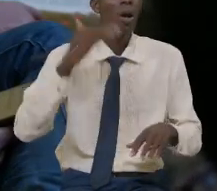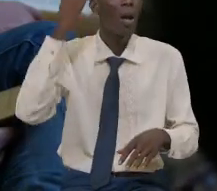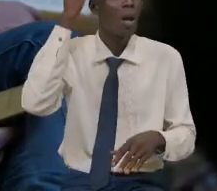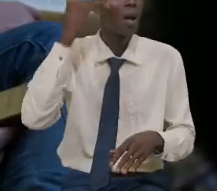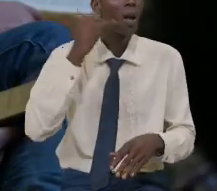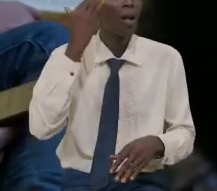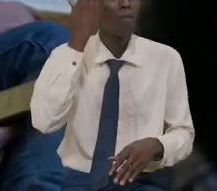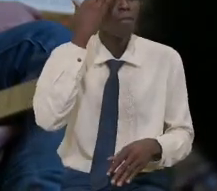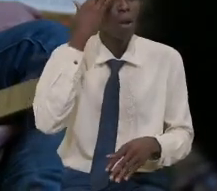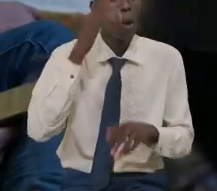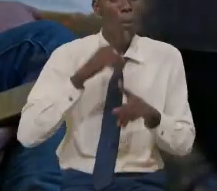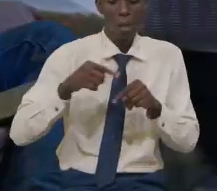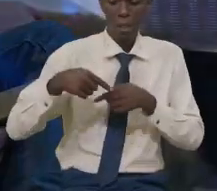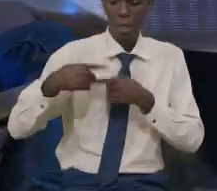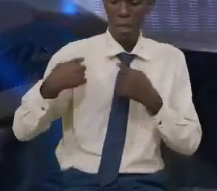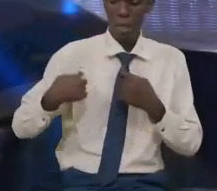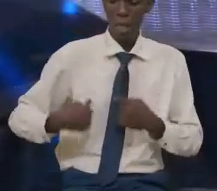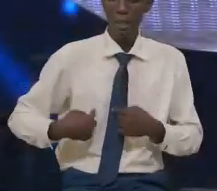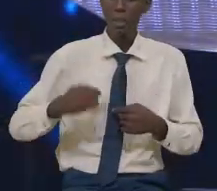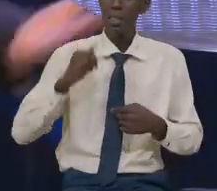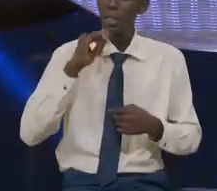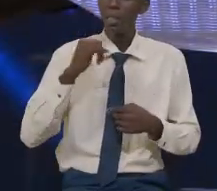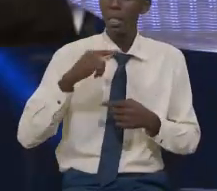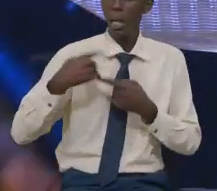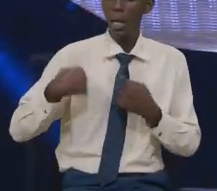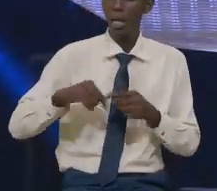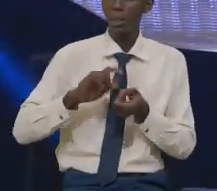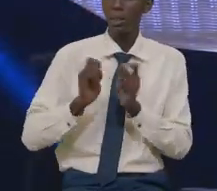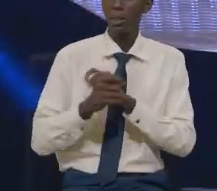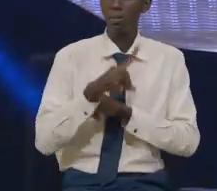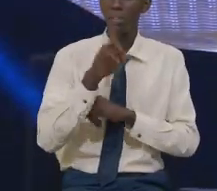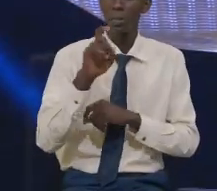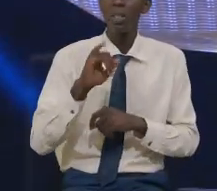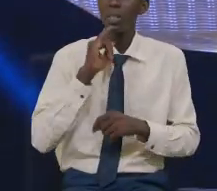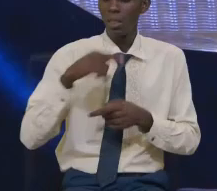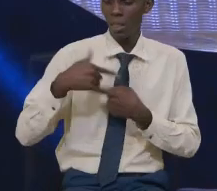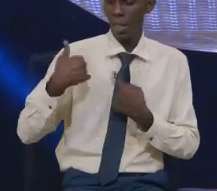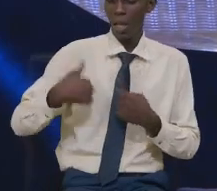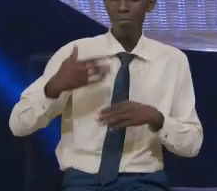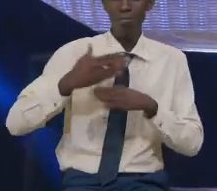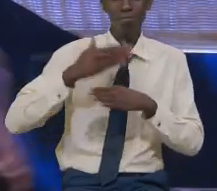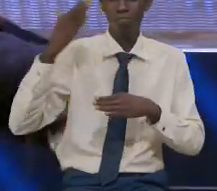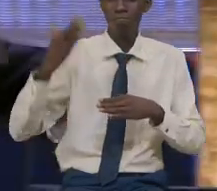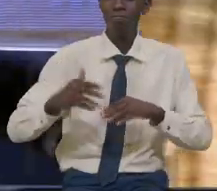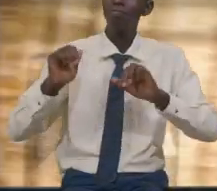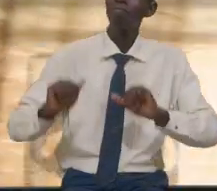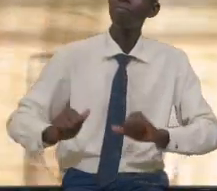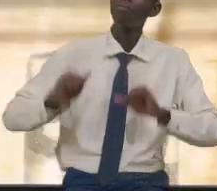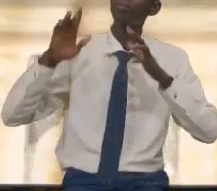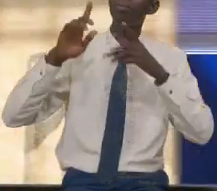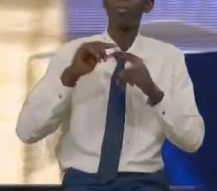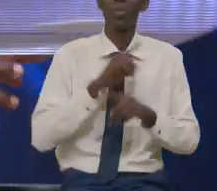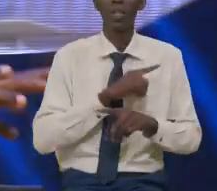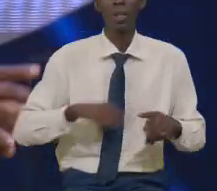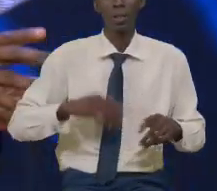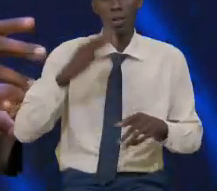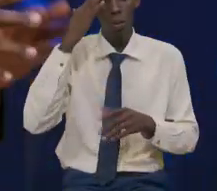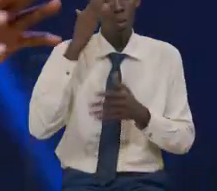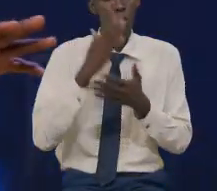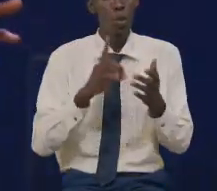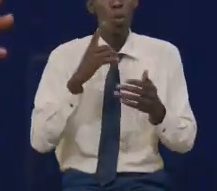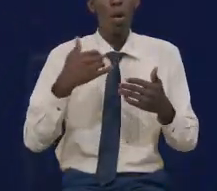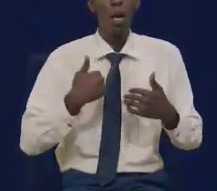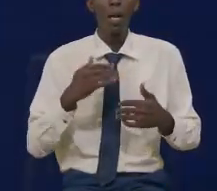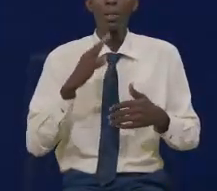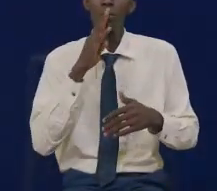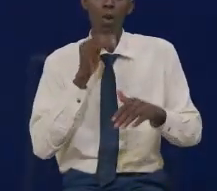heart, is the heart changed? Is the heart totally giving to the Lord? And you know, somebody has been under